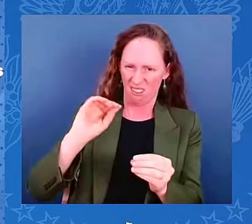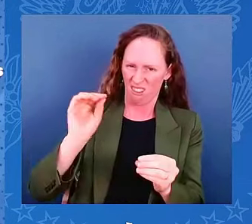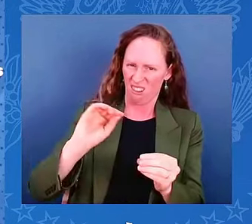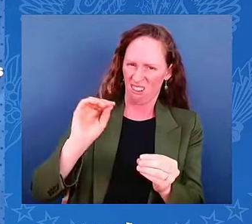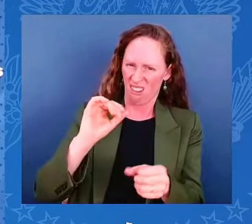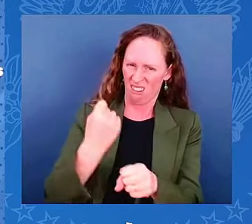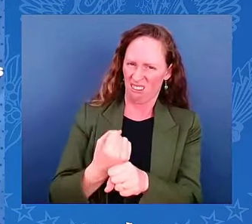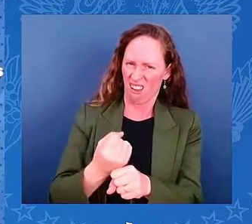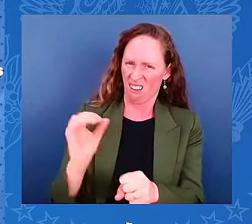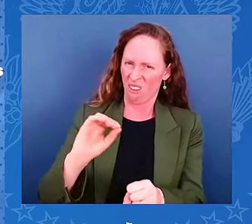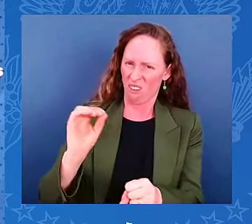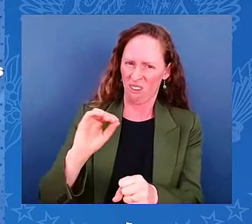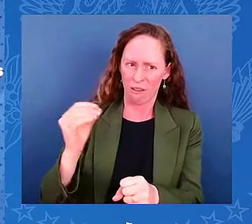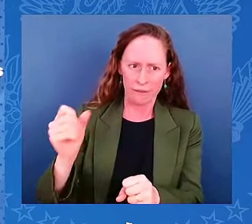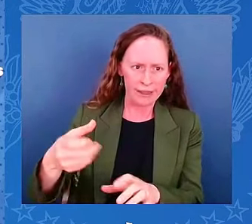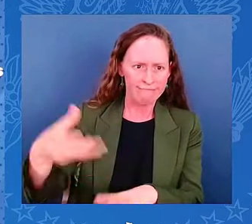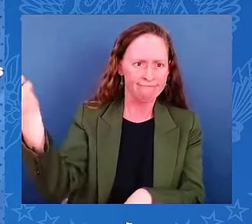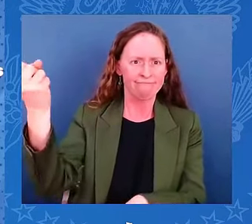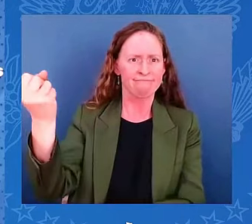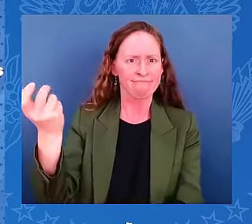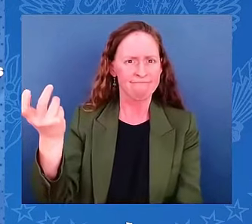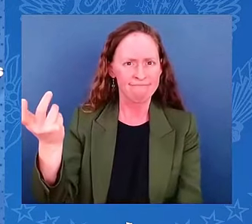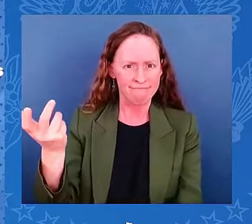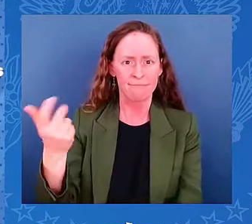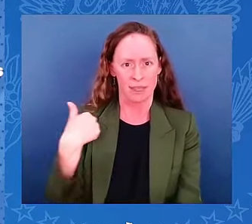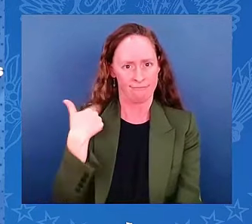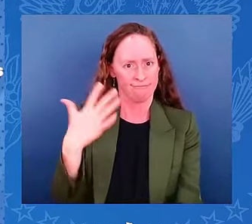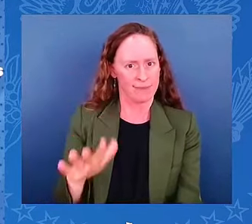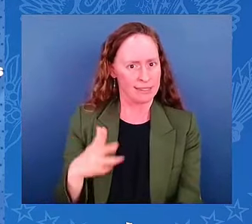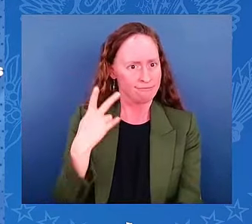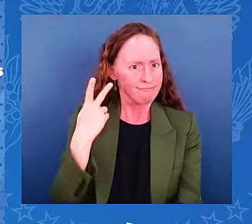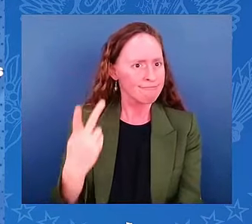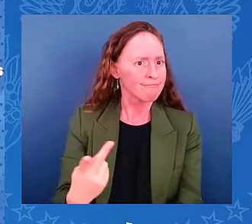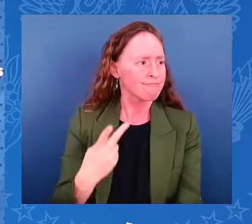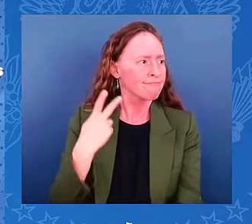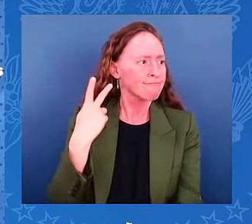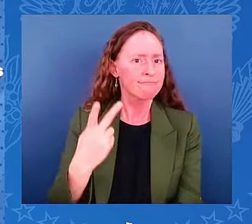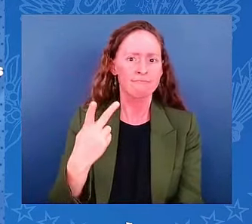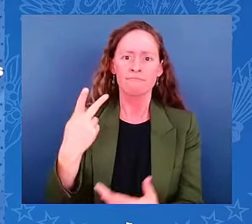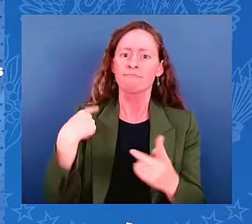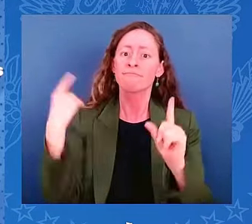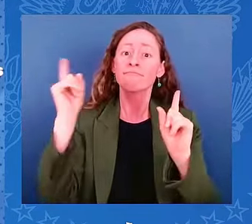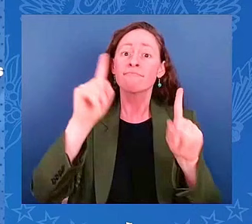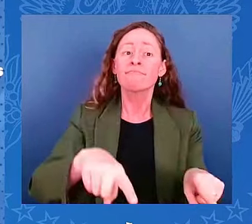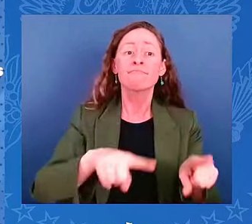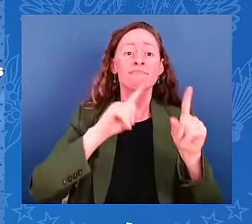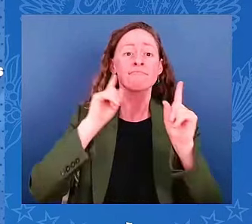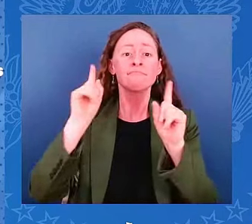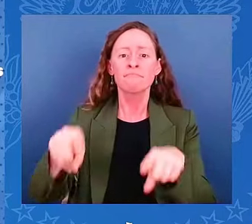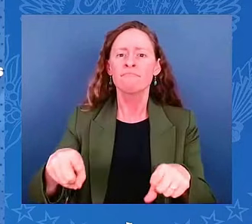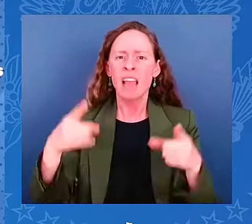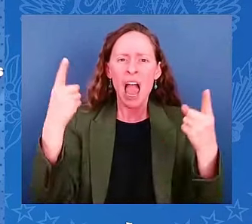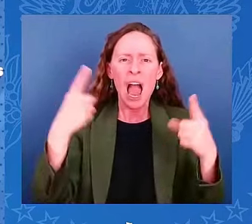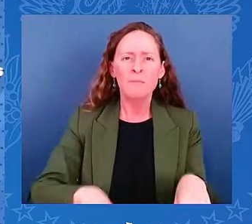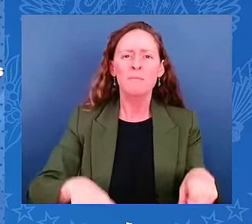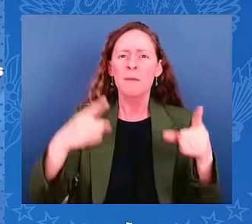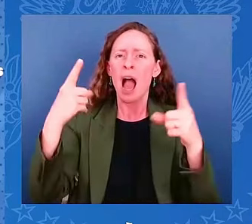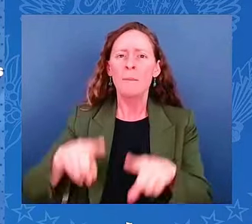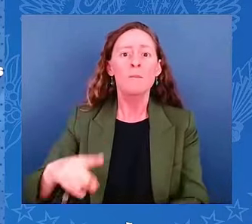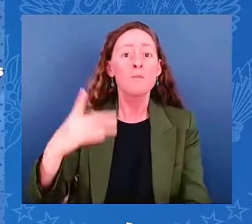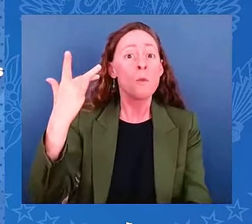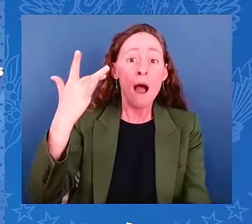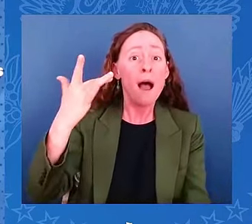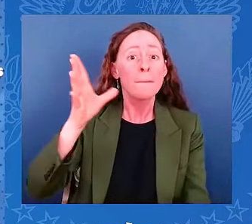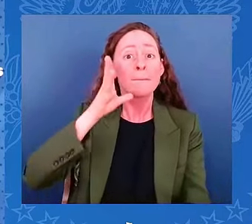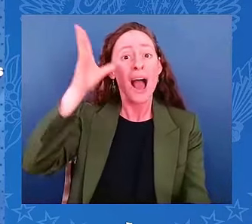crime scenes I've visited were ones where the mother or father left the stuff out on the desk, left it out on the table, and